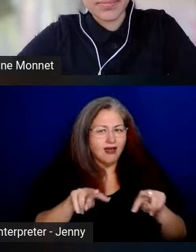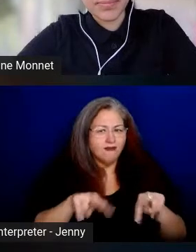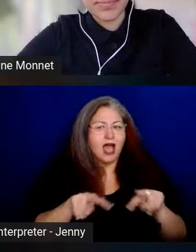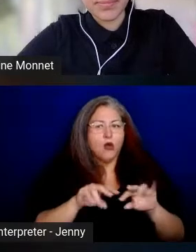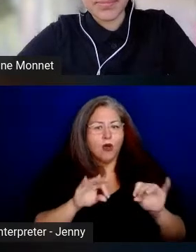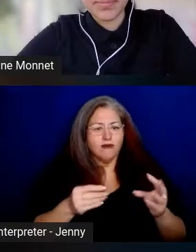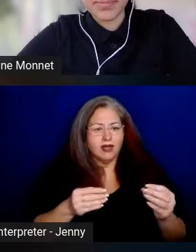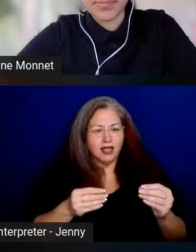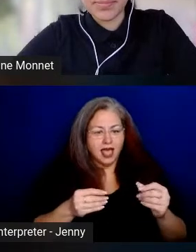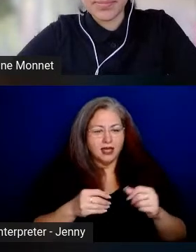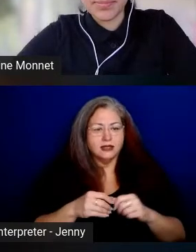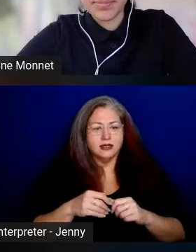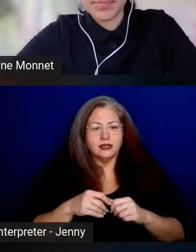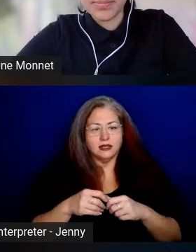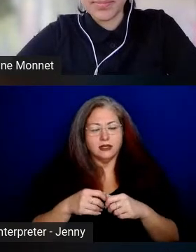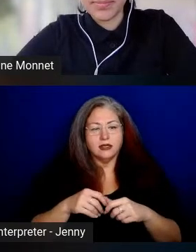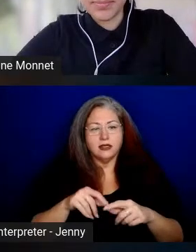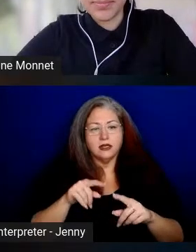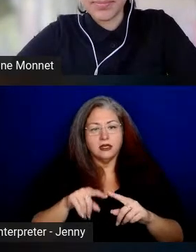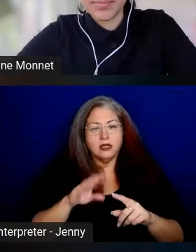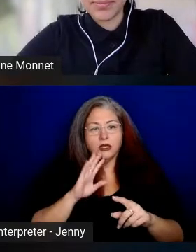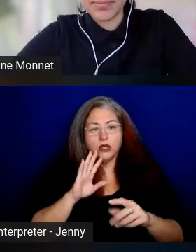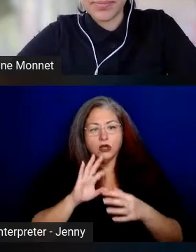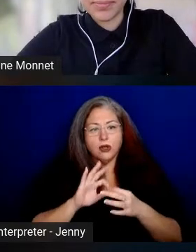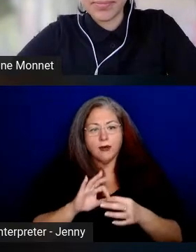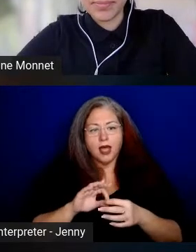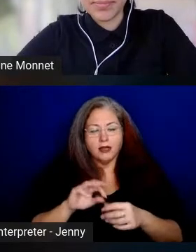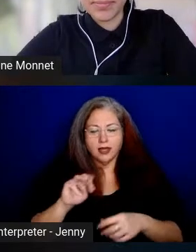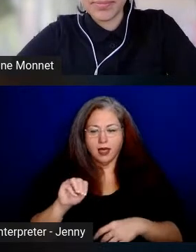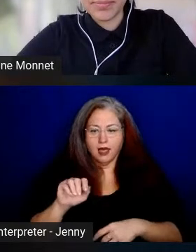and Pash, and it was about Mayan